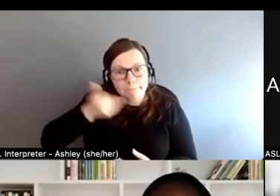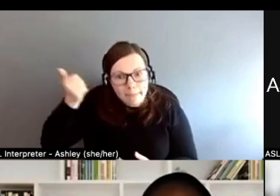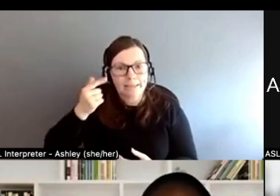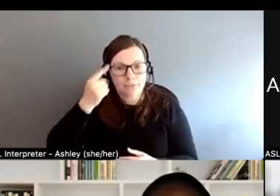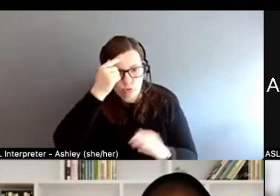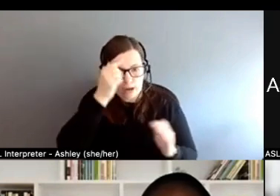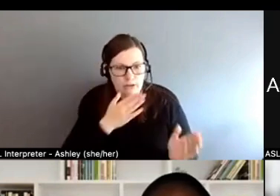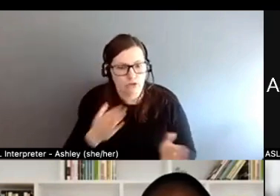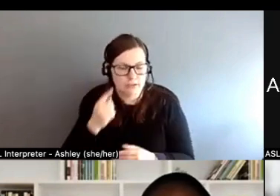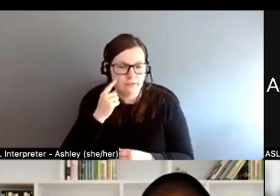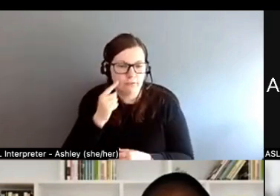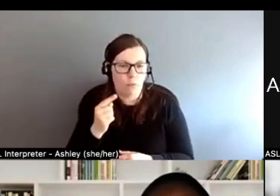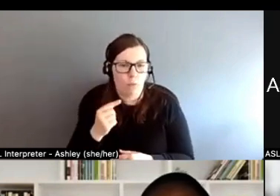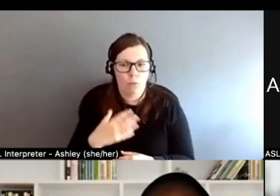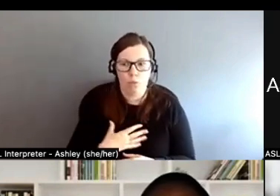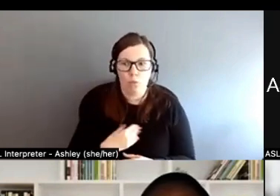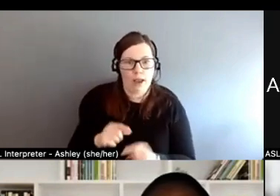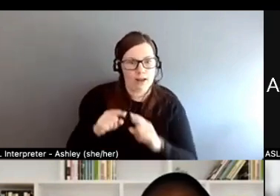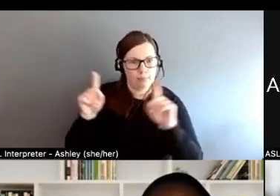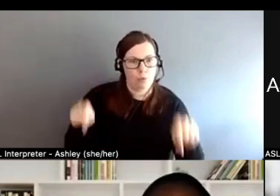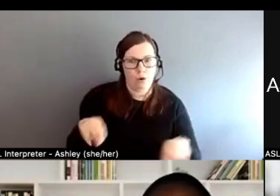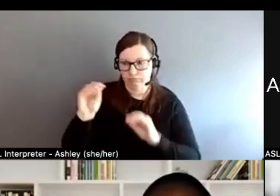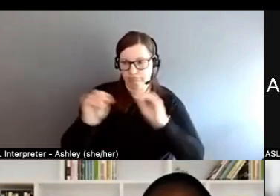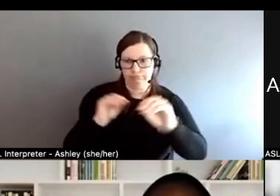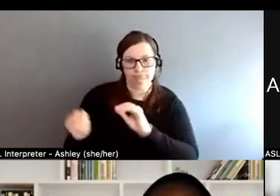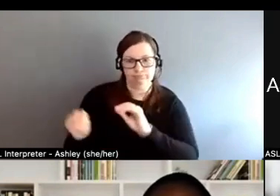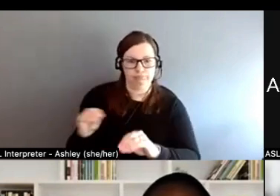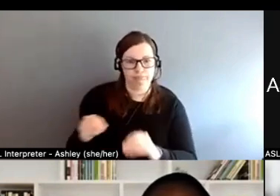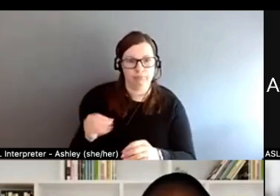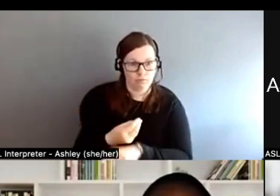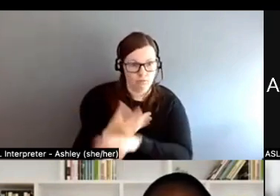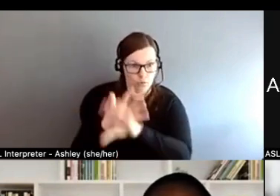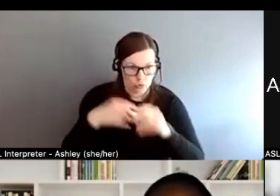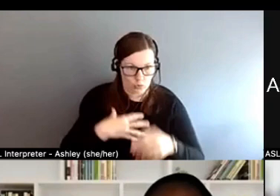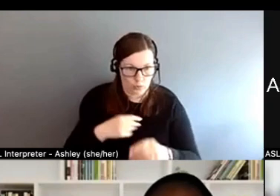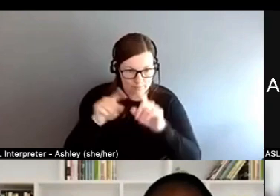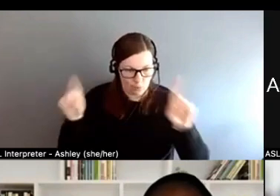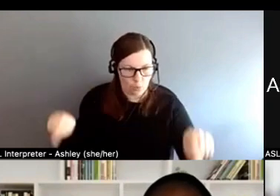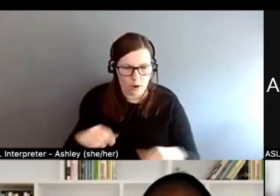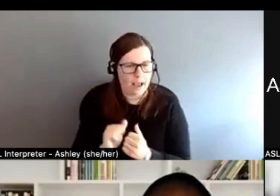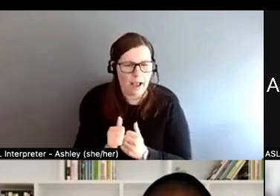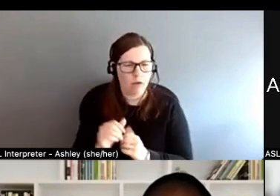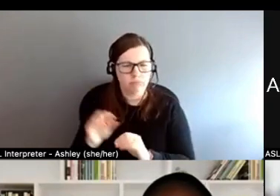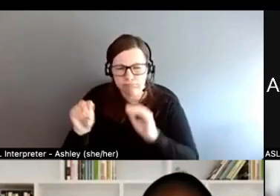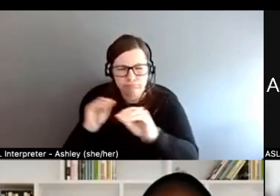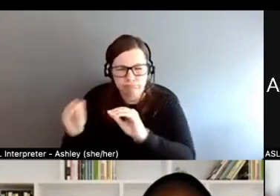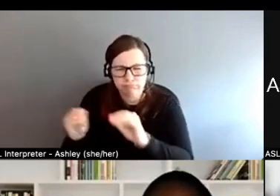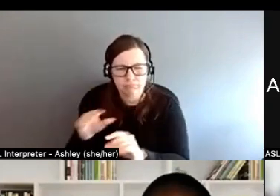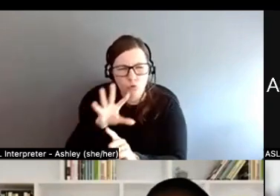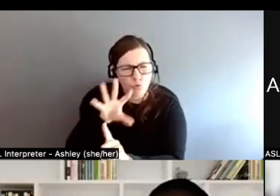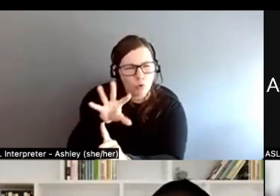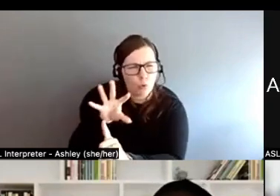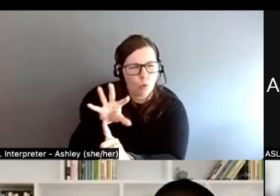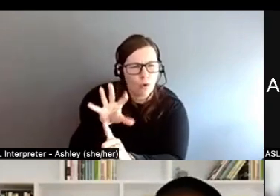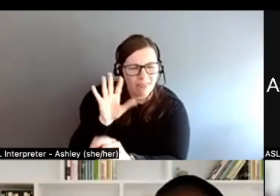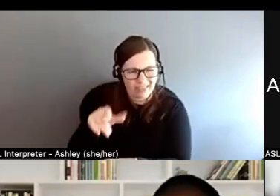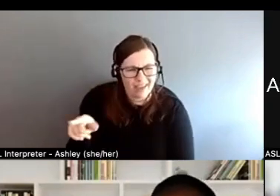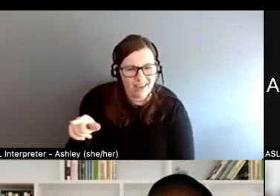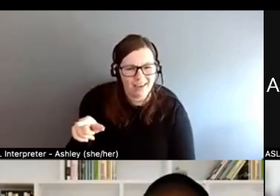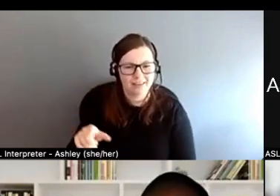Yeah. whiteboard. And Yeah, if I we- can, Yeah, sorry, go ahead. sorry, Alicia, you can go ahead. No, you go, Manal. I know you're gonna Oh. say the same